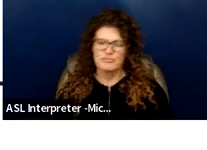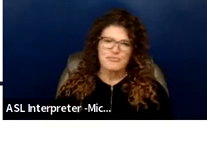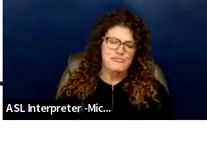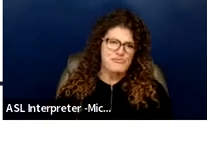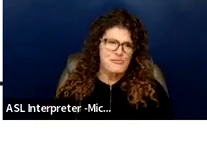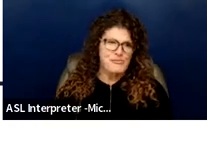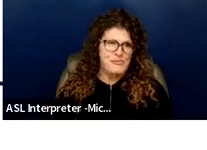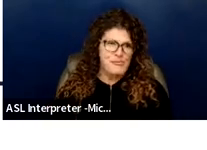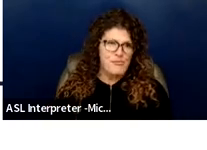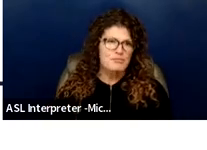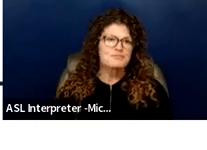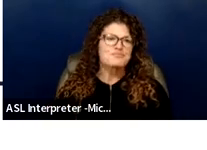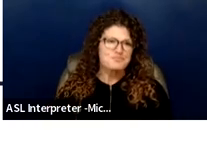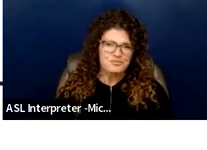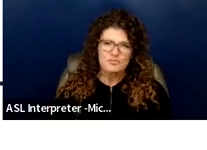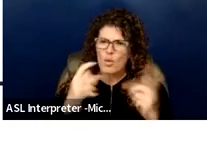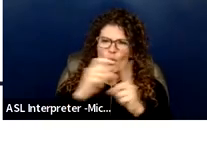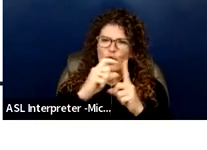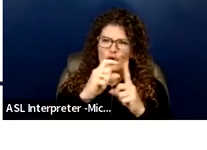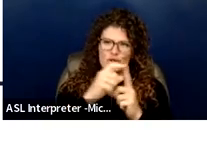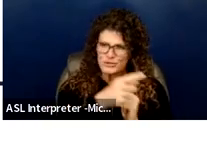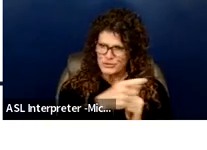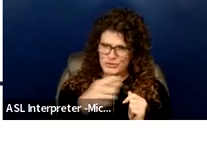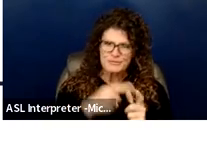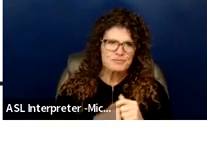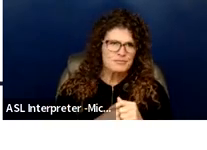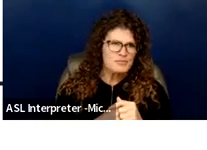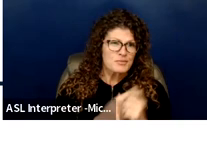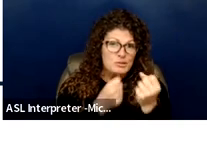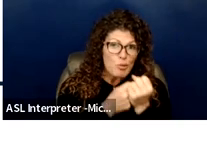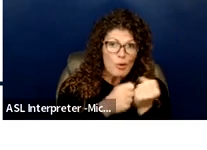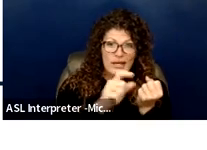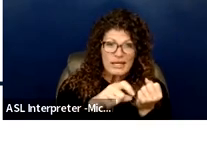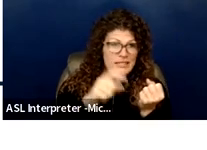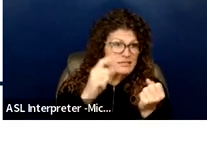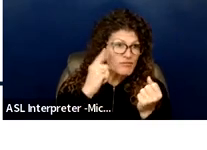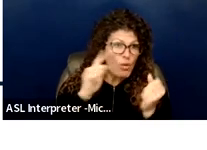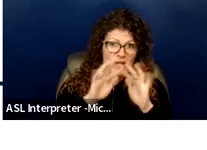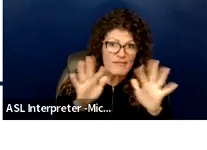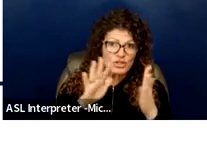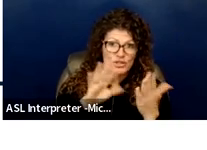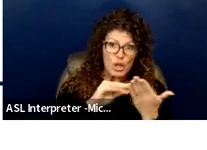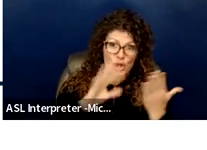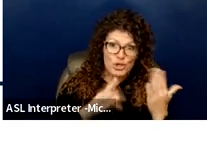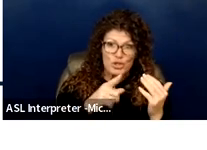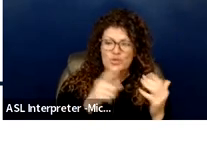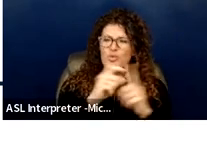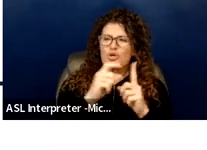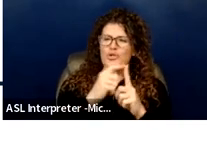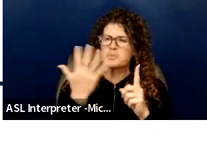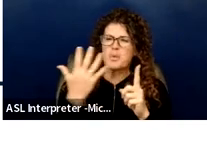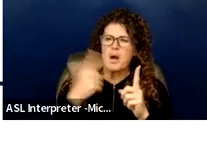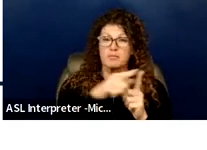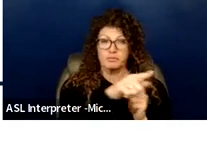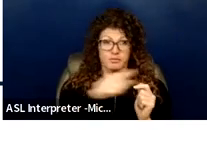also looking at some of the keywords there, when we think about what does it mean to be supporting the needs of diverse learners, They talked